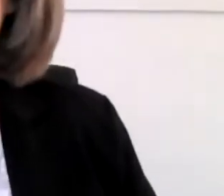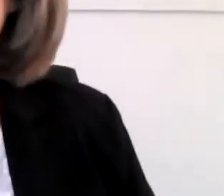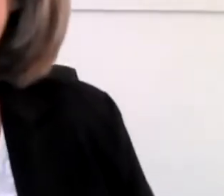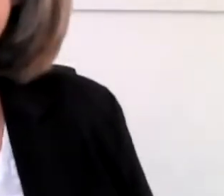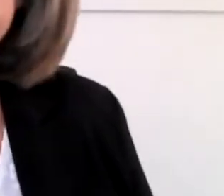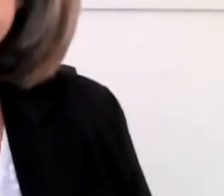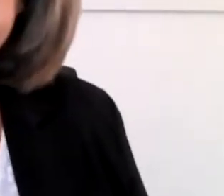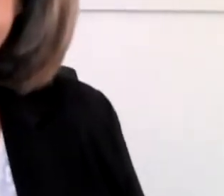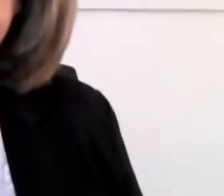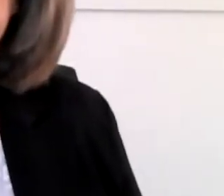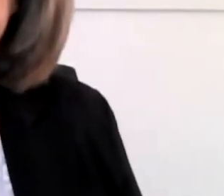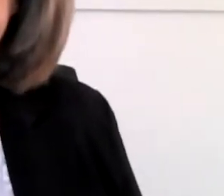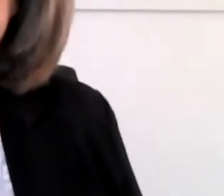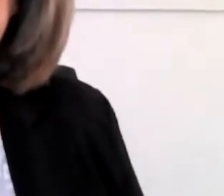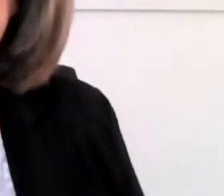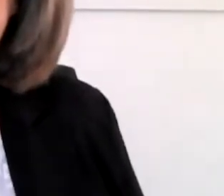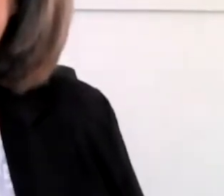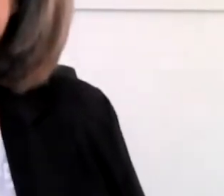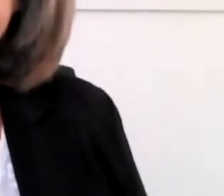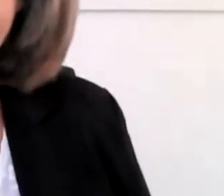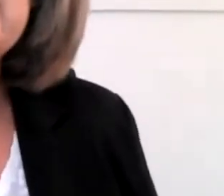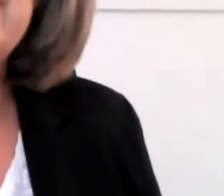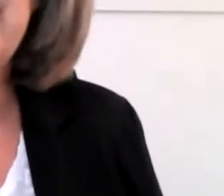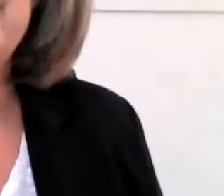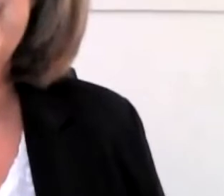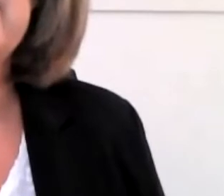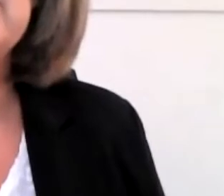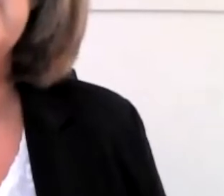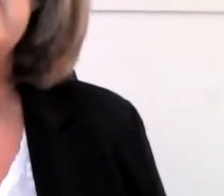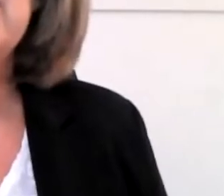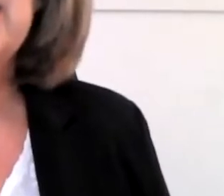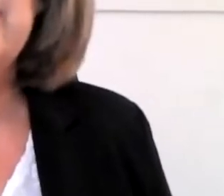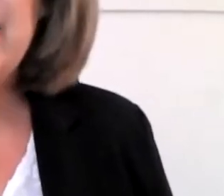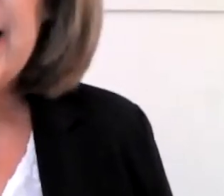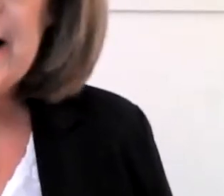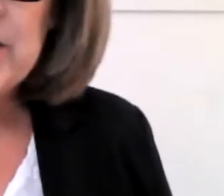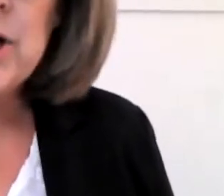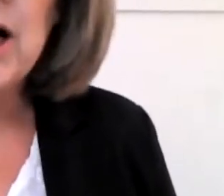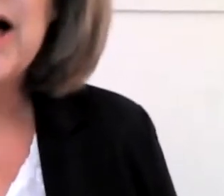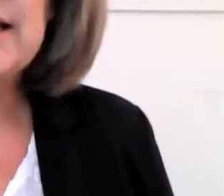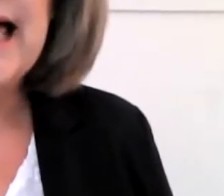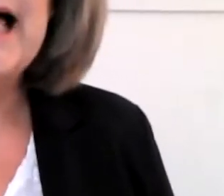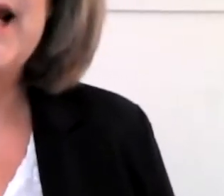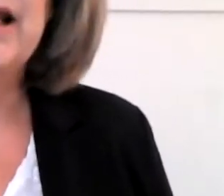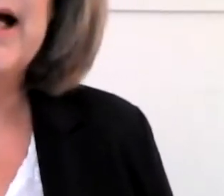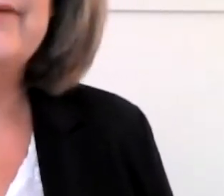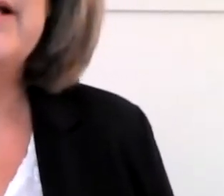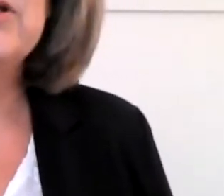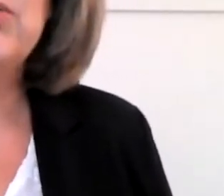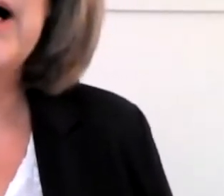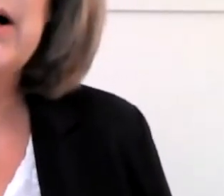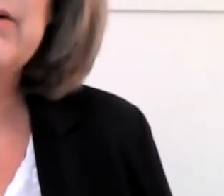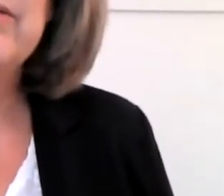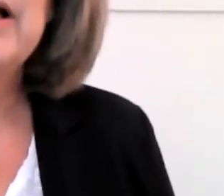with respect to brain development, even at age 9, 10,